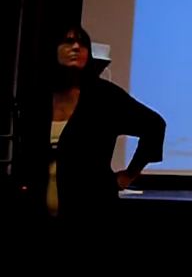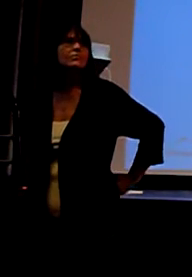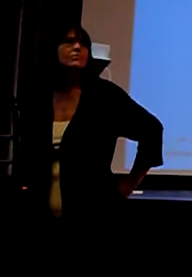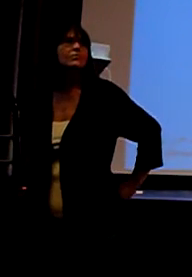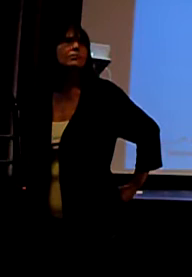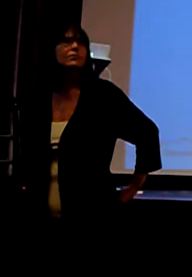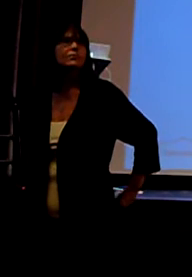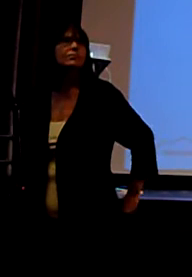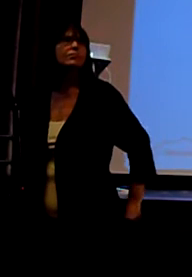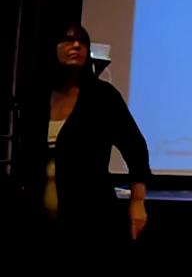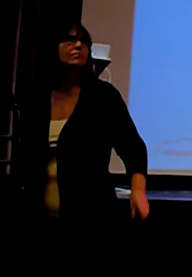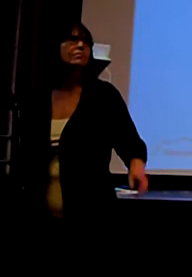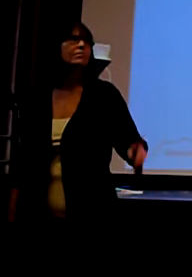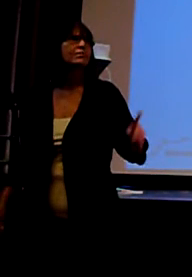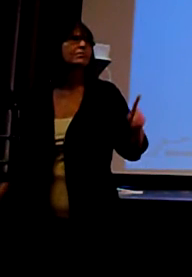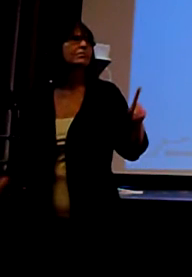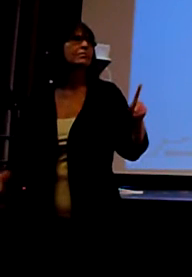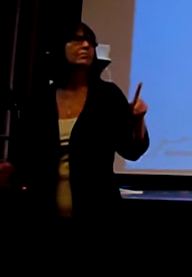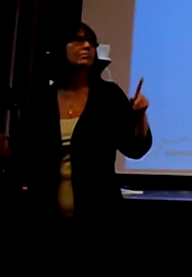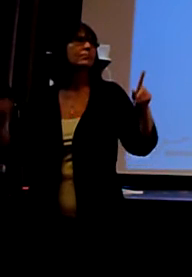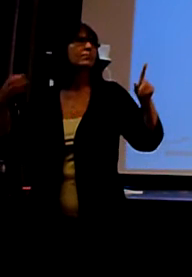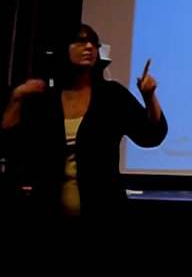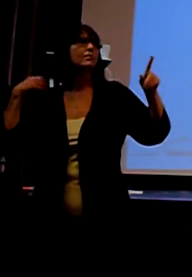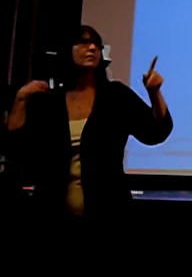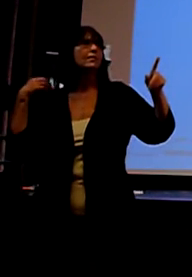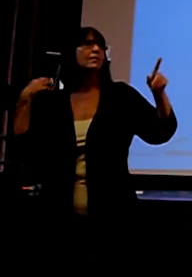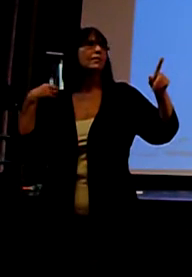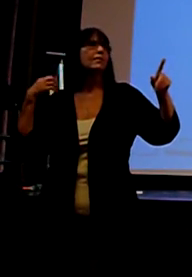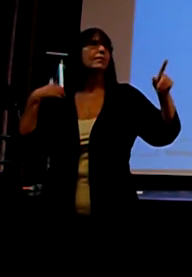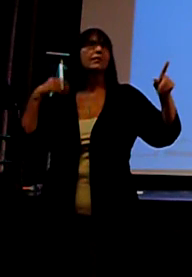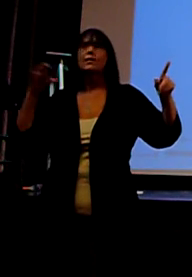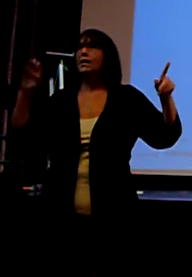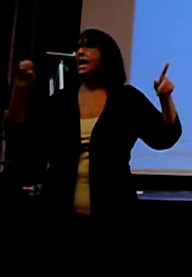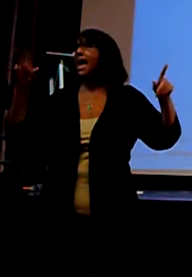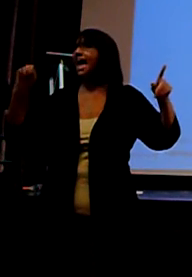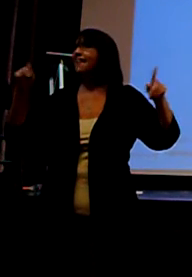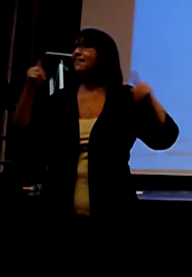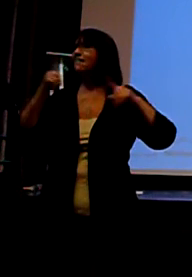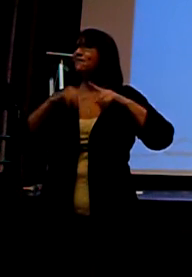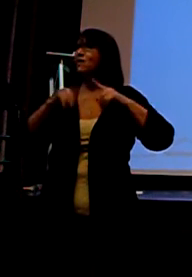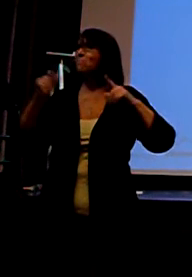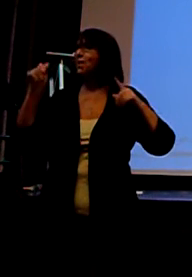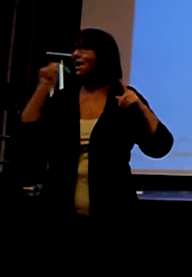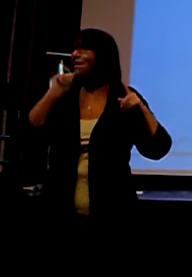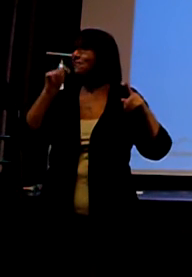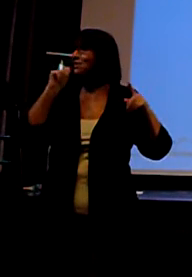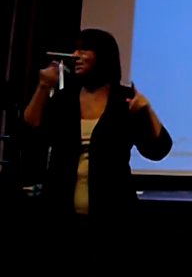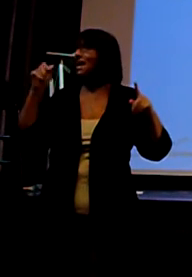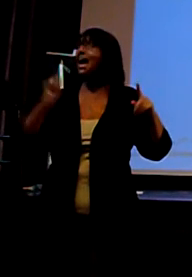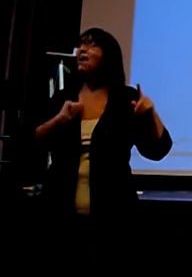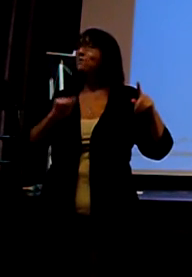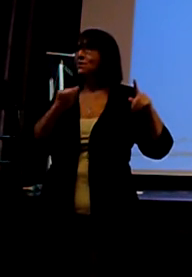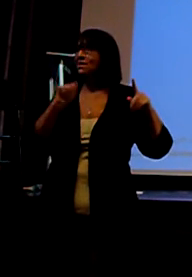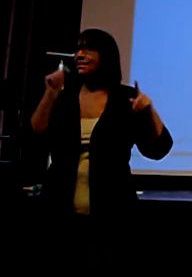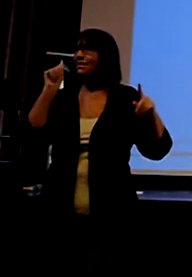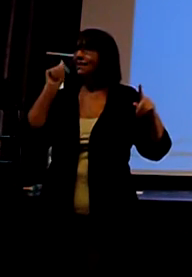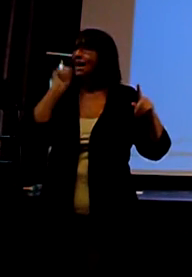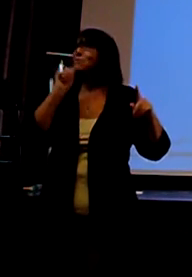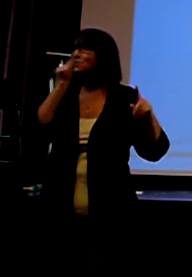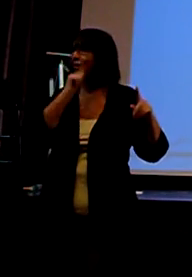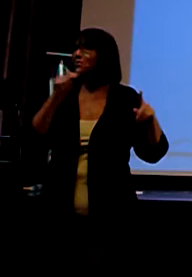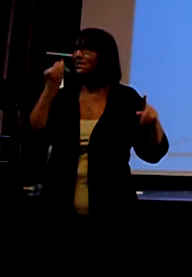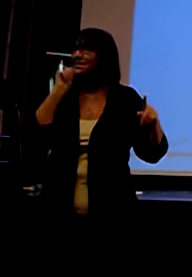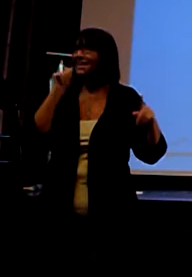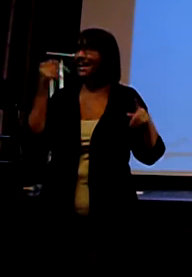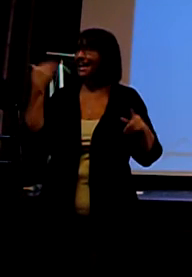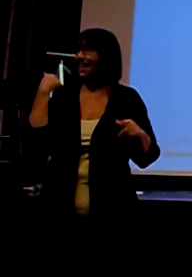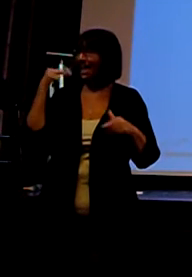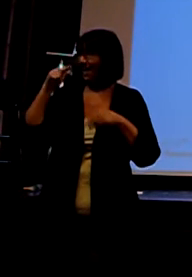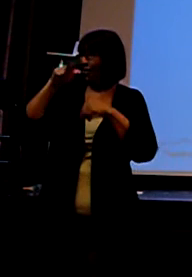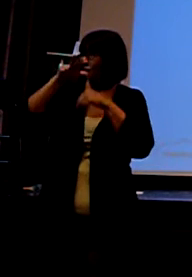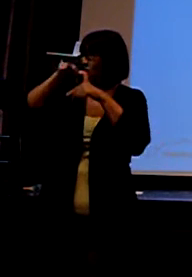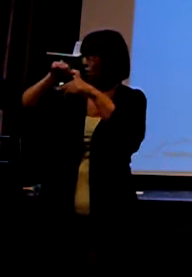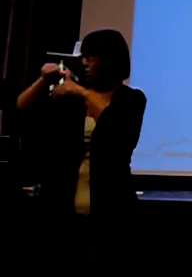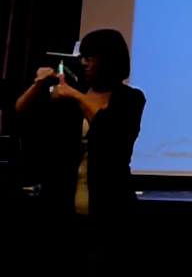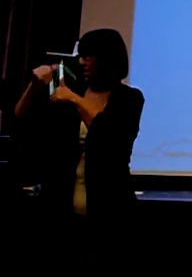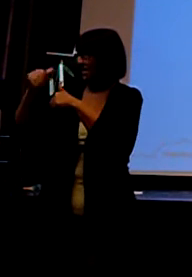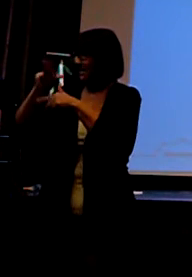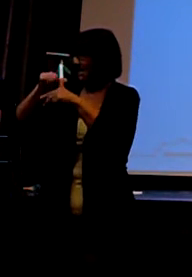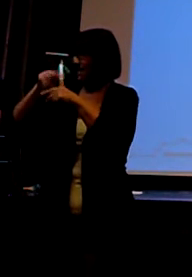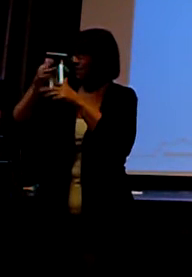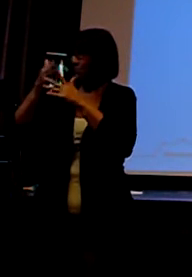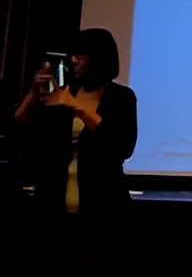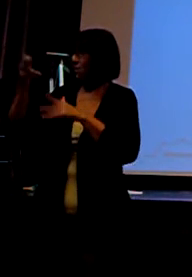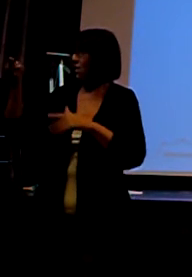Hi, Captain. I'm Ellen from Surprise, Arizona. My question is, with the latest hurricane going through